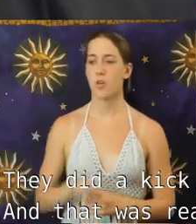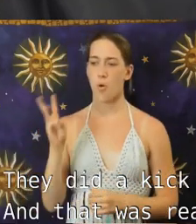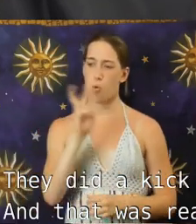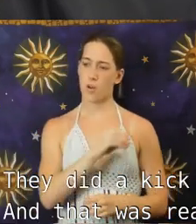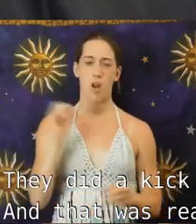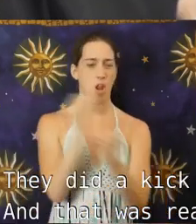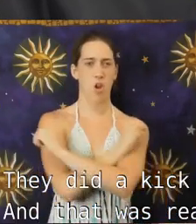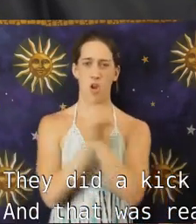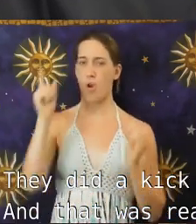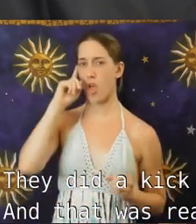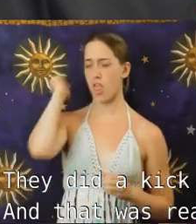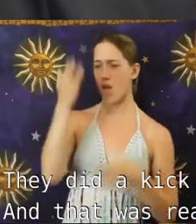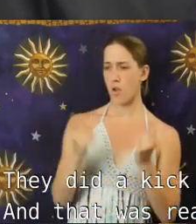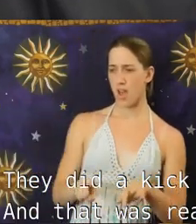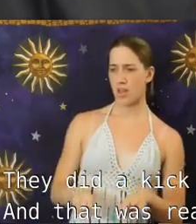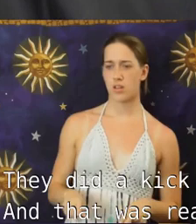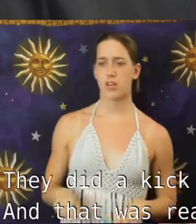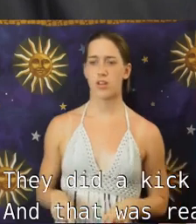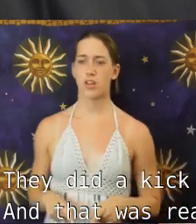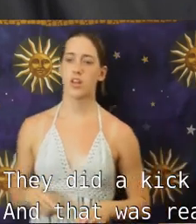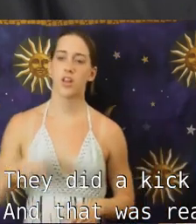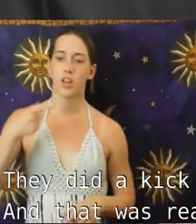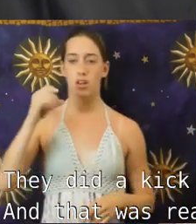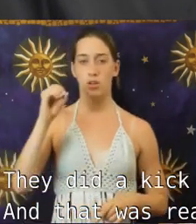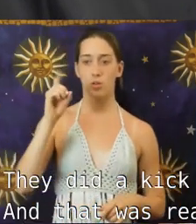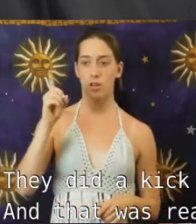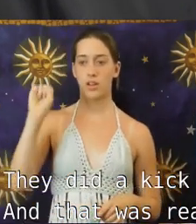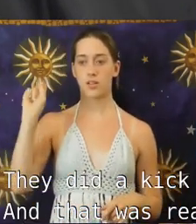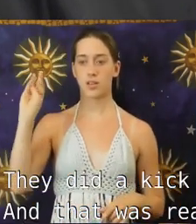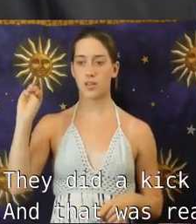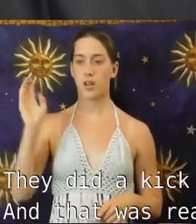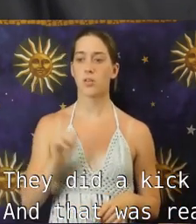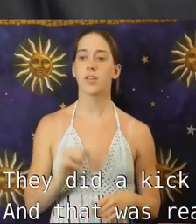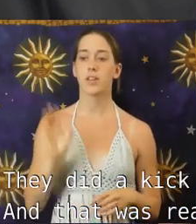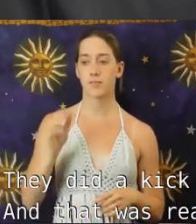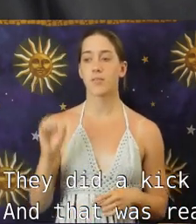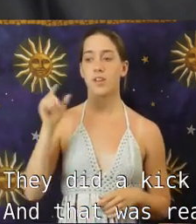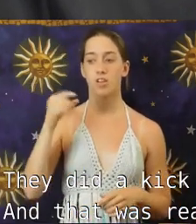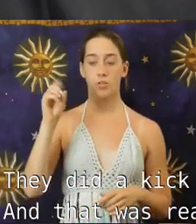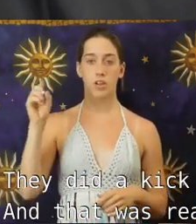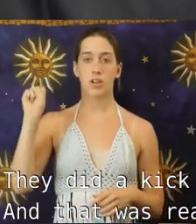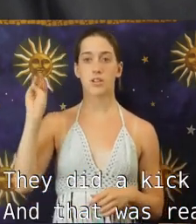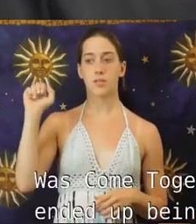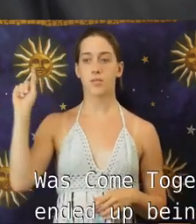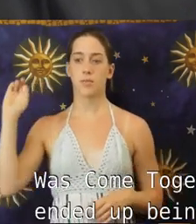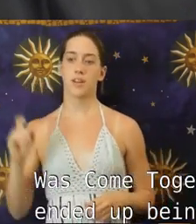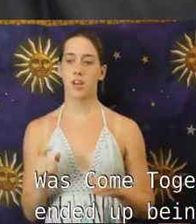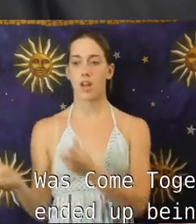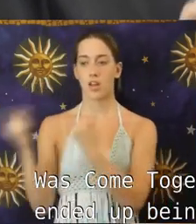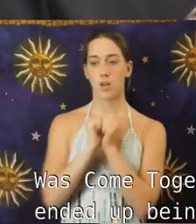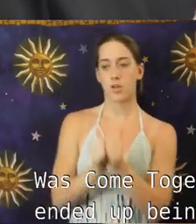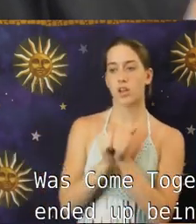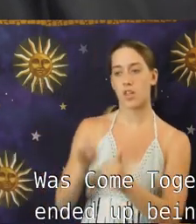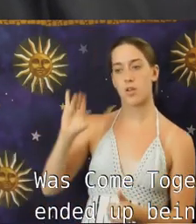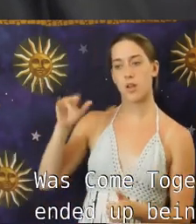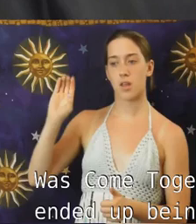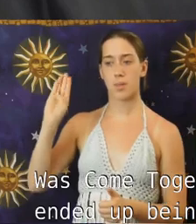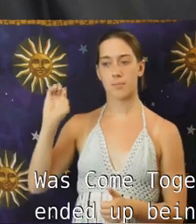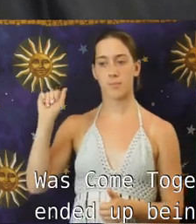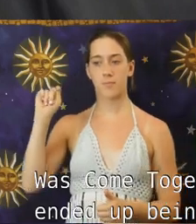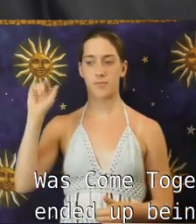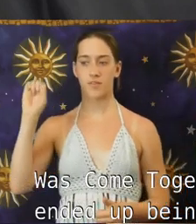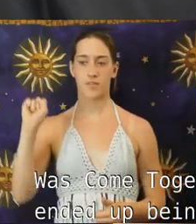In the End by Linkin Park, and that was really good. Or a weird one that I don't think anyone was expecting was Come Together by the